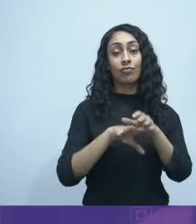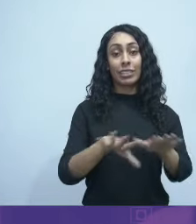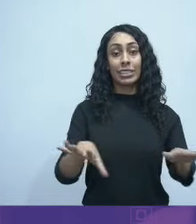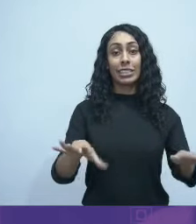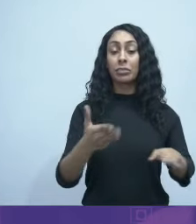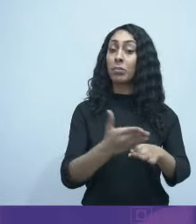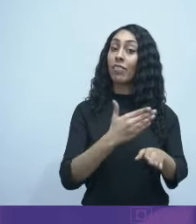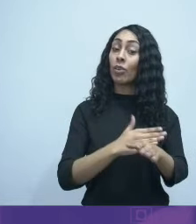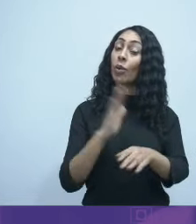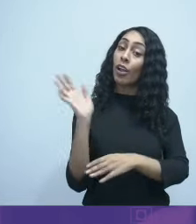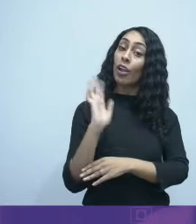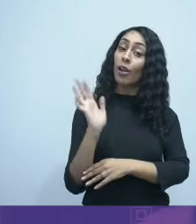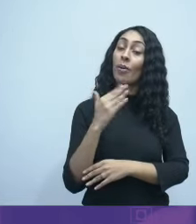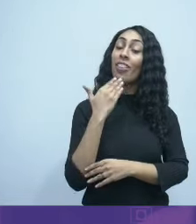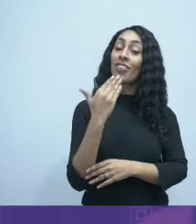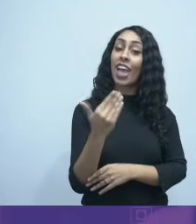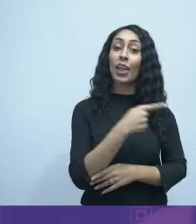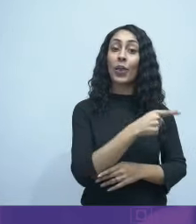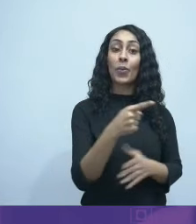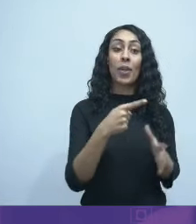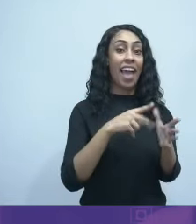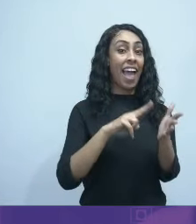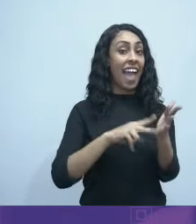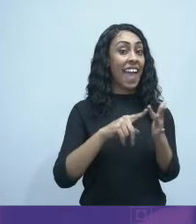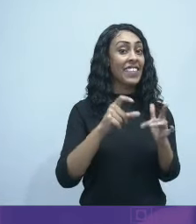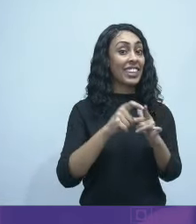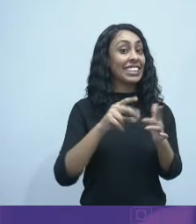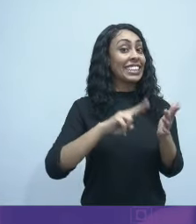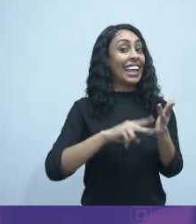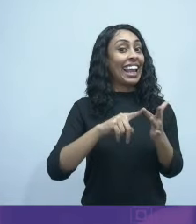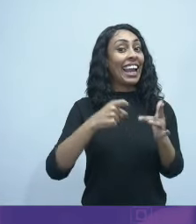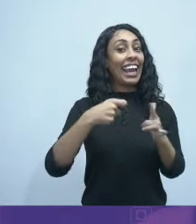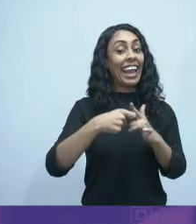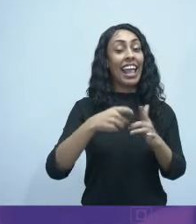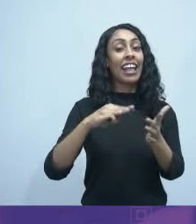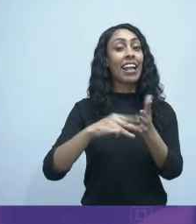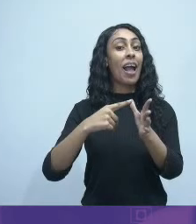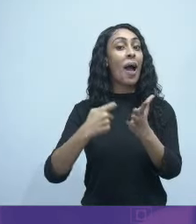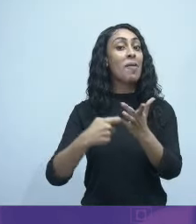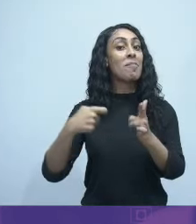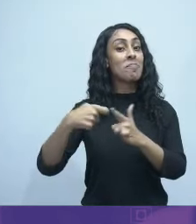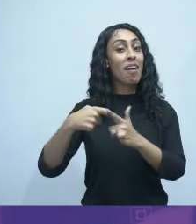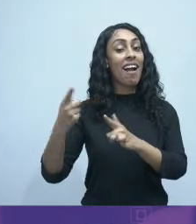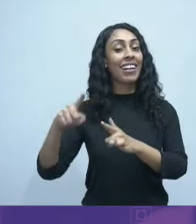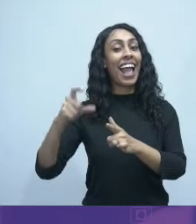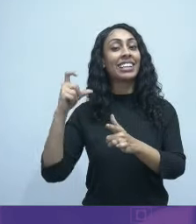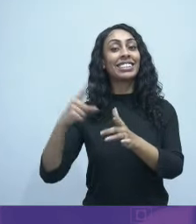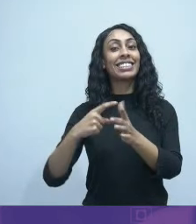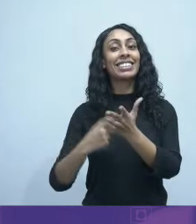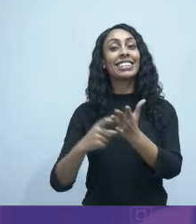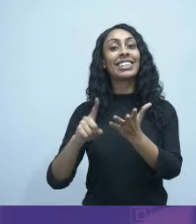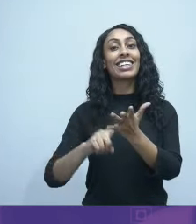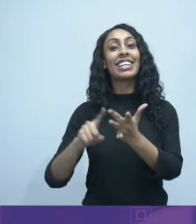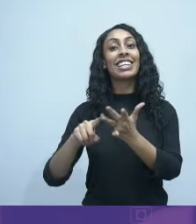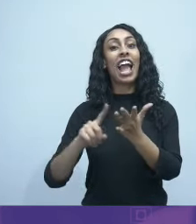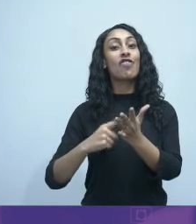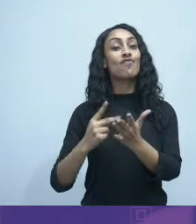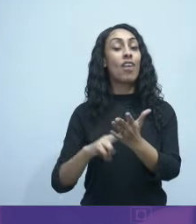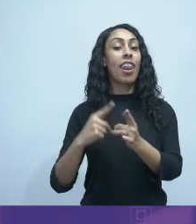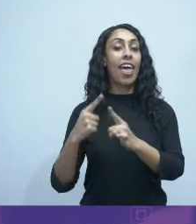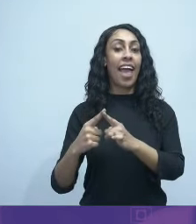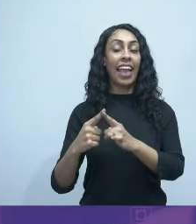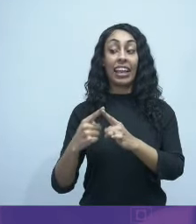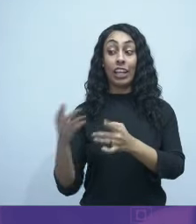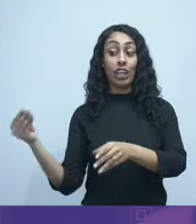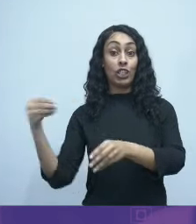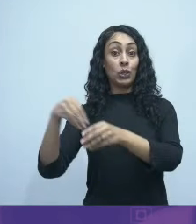we go, I'd just like to say thank you to Abid, Nick, Mark, Caroline and Lisa for taking part and joining us today, and to let you know